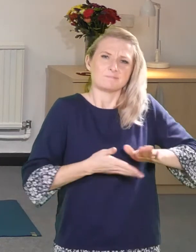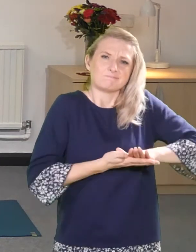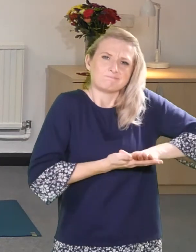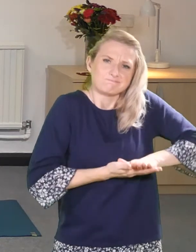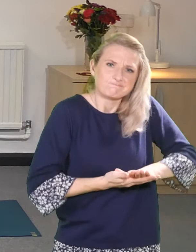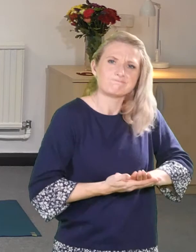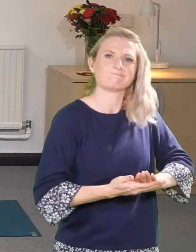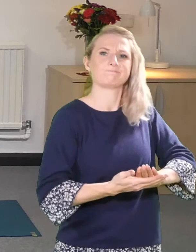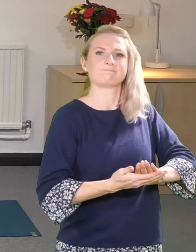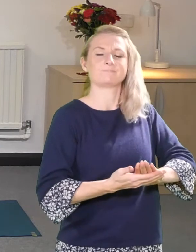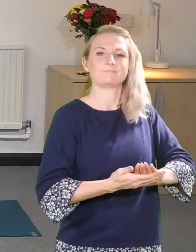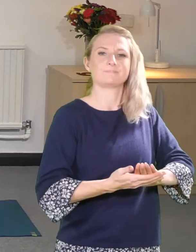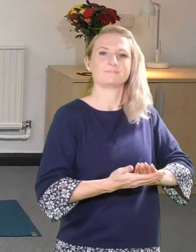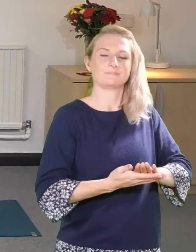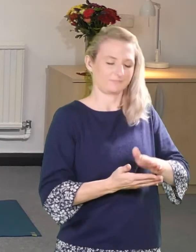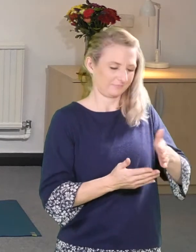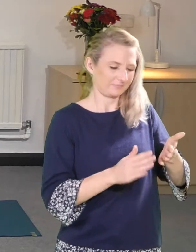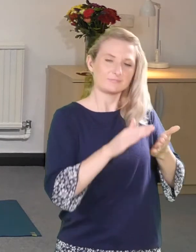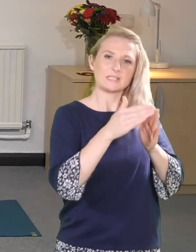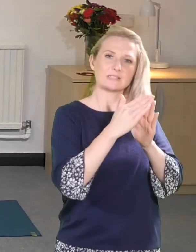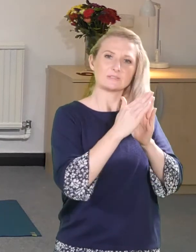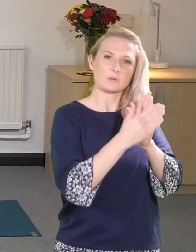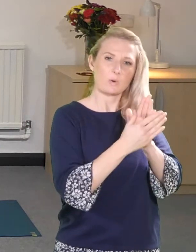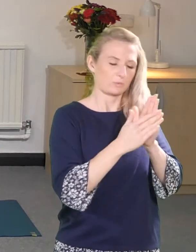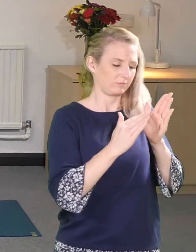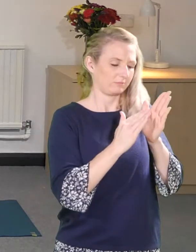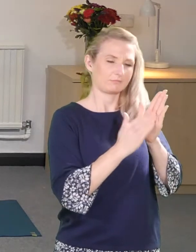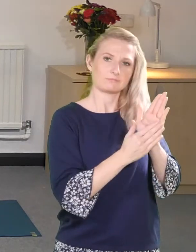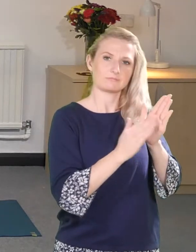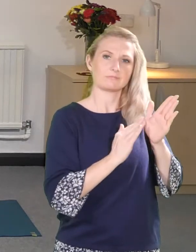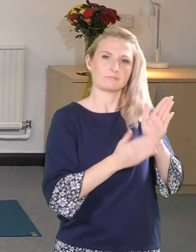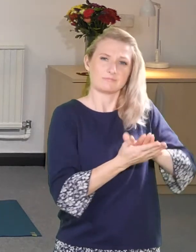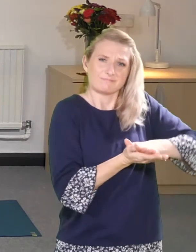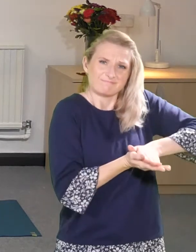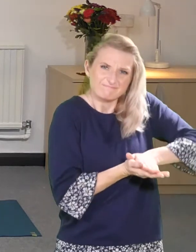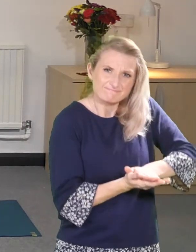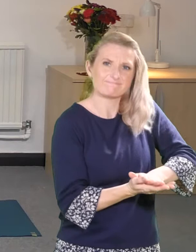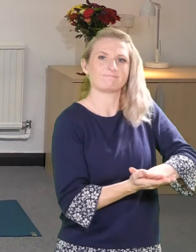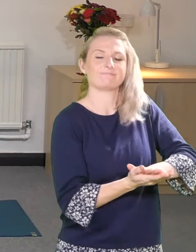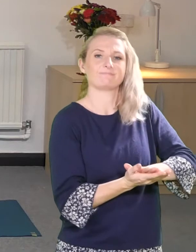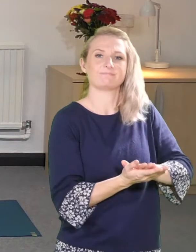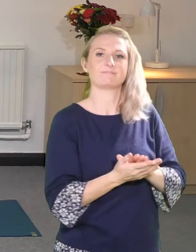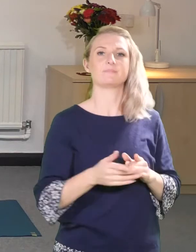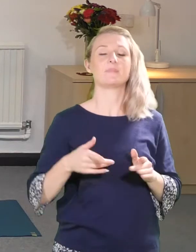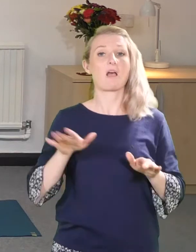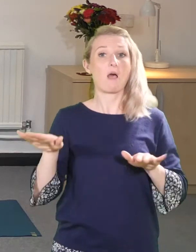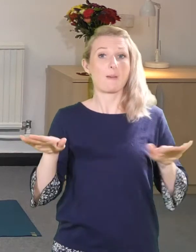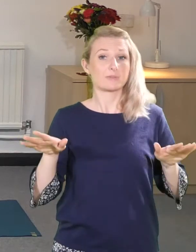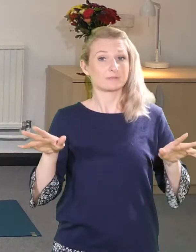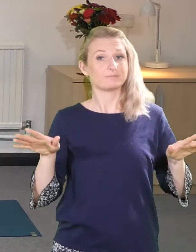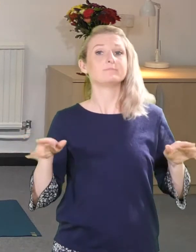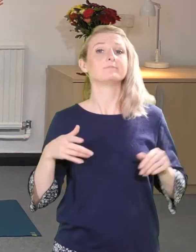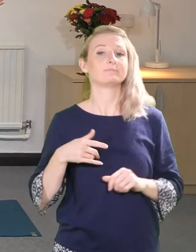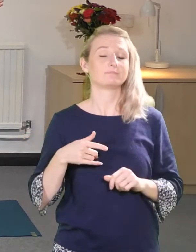toes, your heels and the balls of your feet. Extending the arms out to the sides, turn the left foot